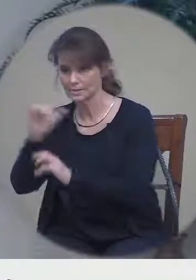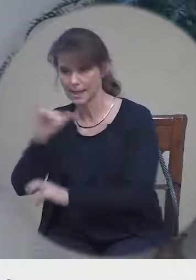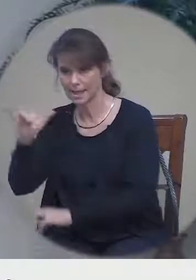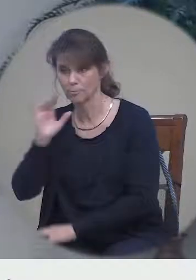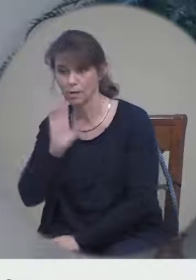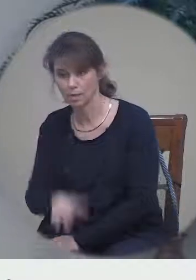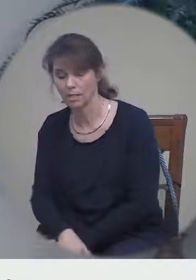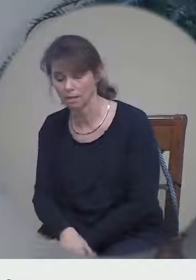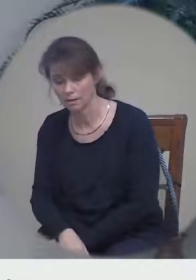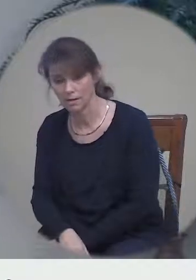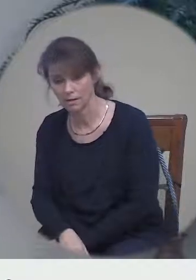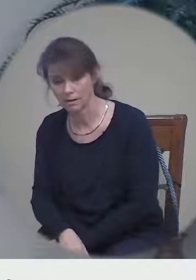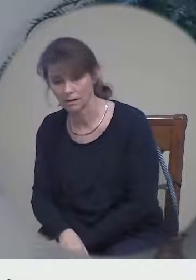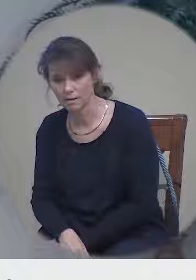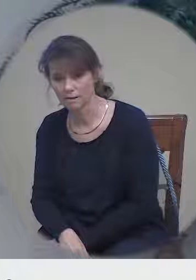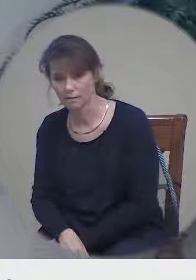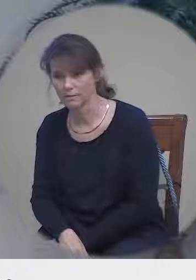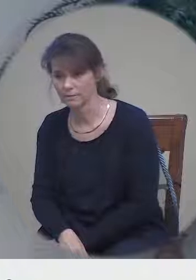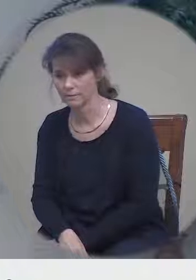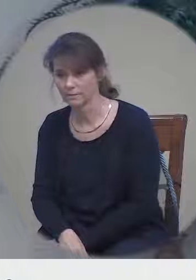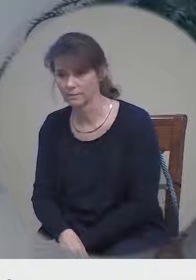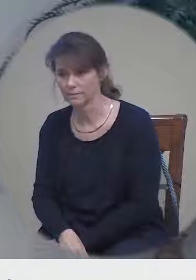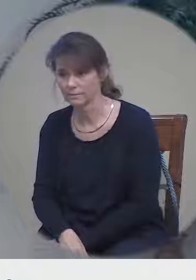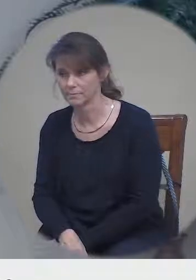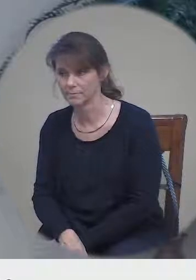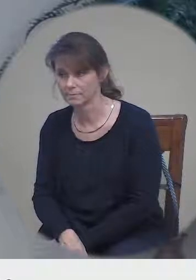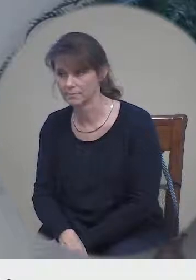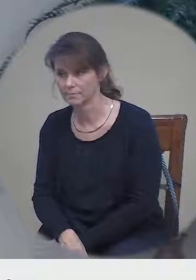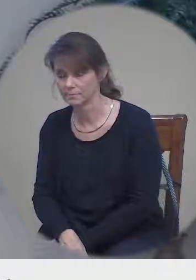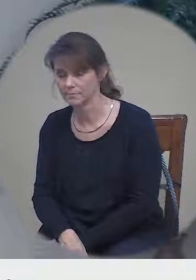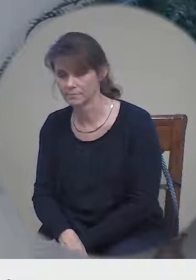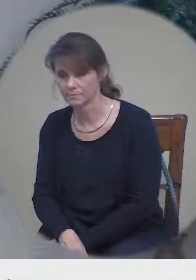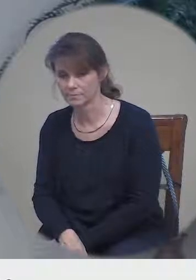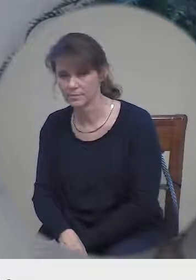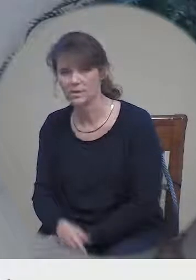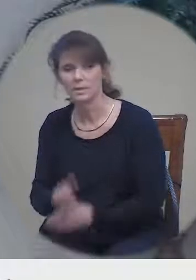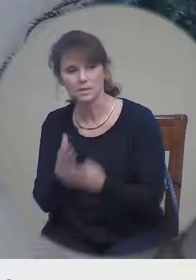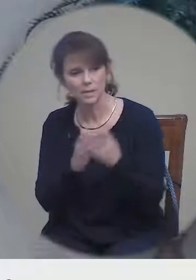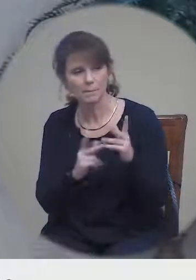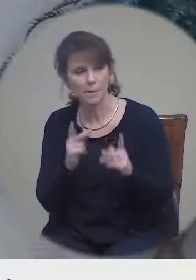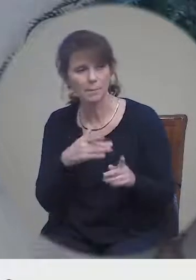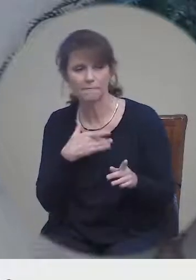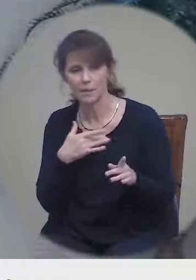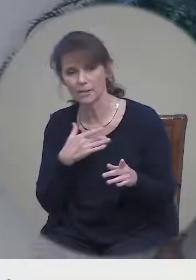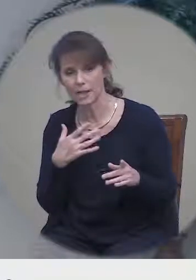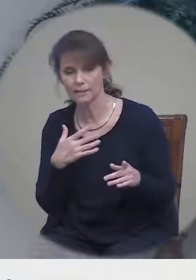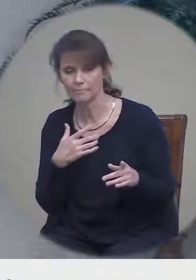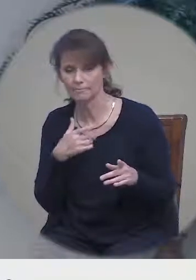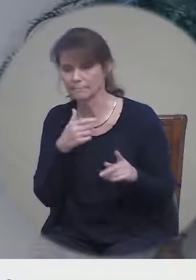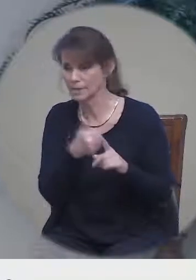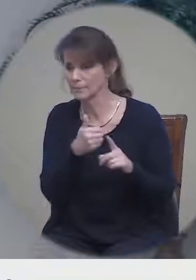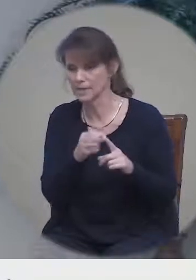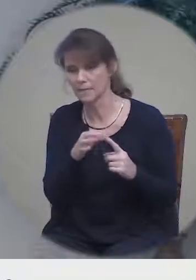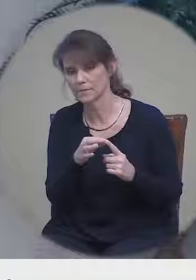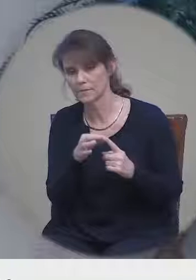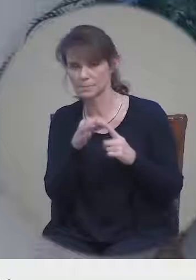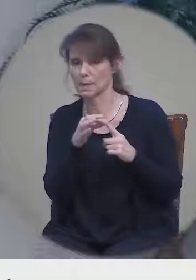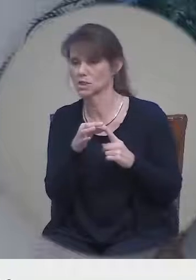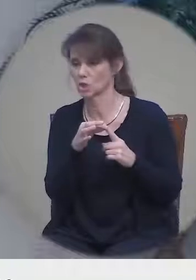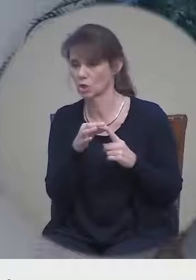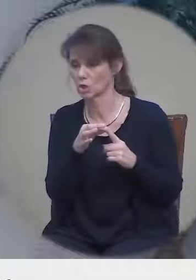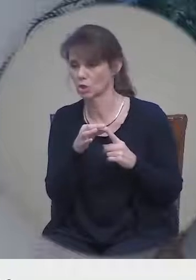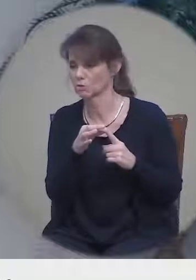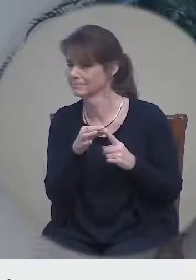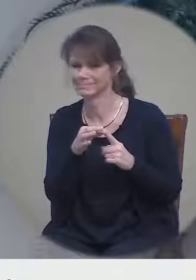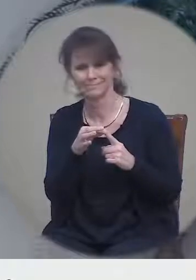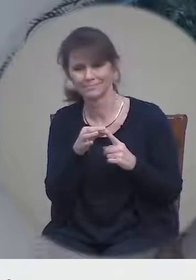upon the circumstance that they'll be special somehow. We're not special. We're the same as those